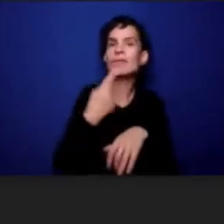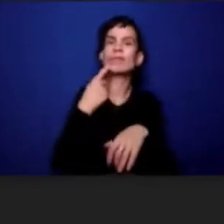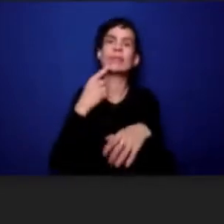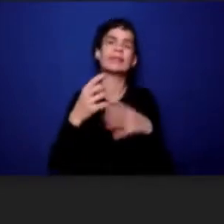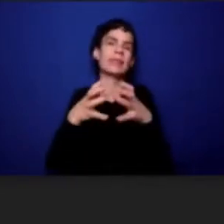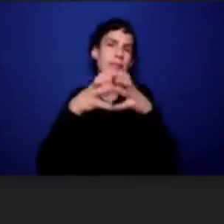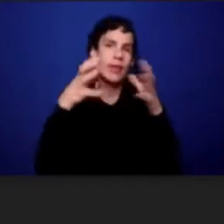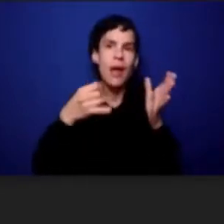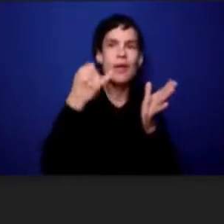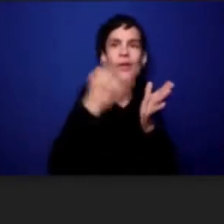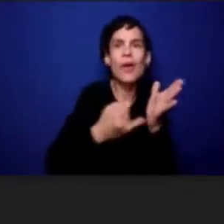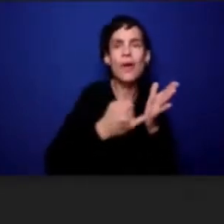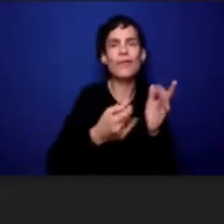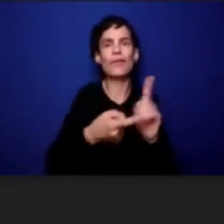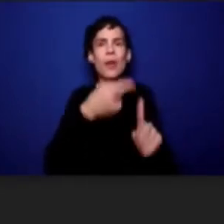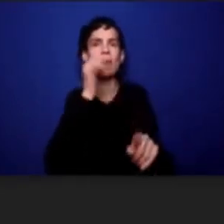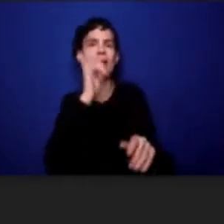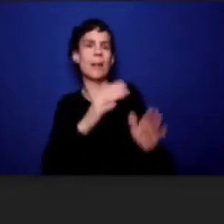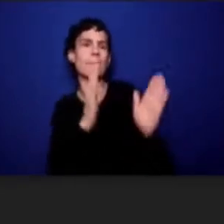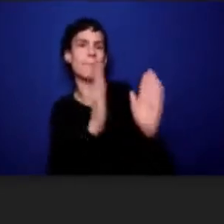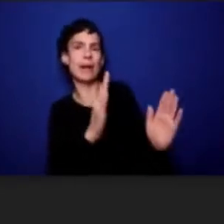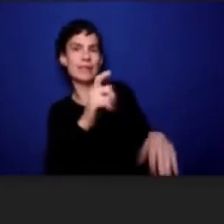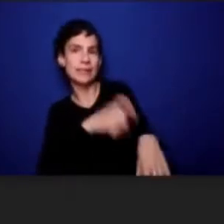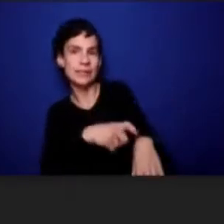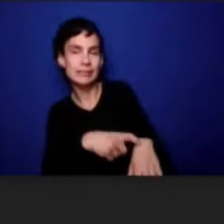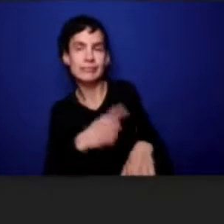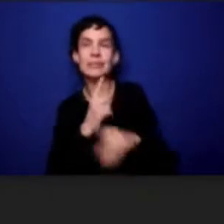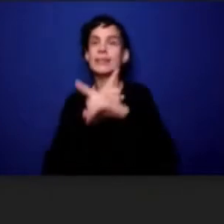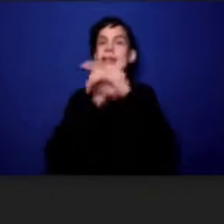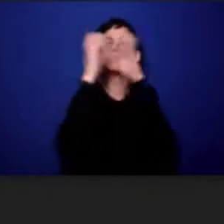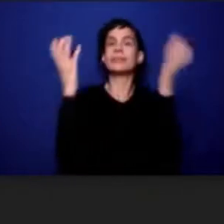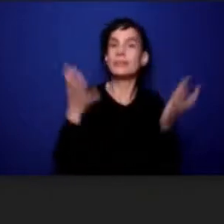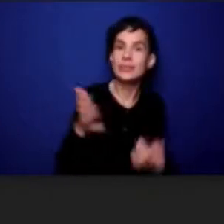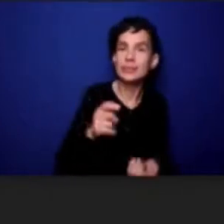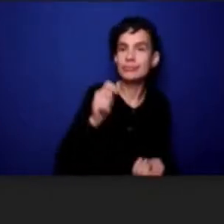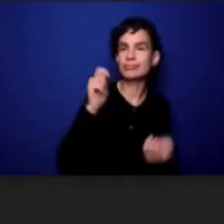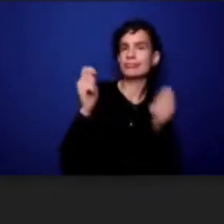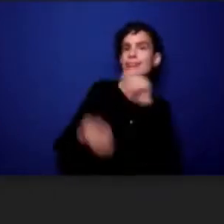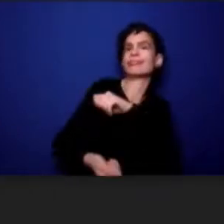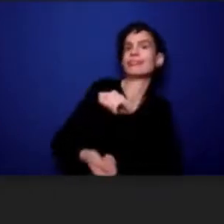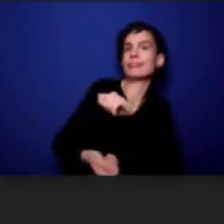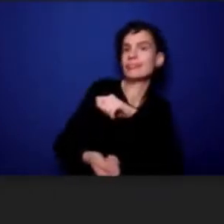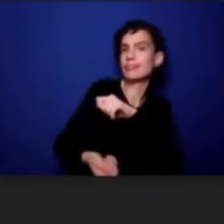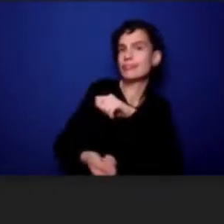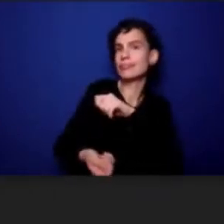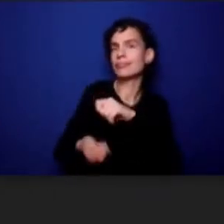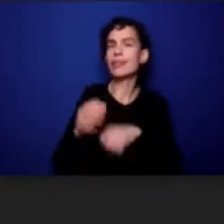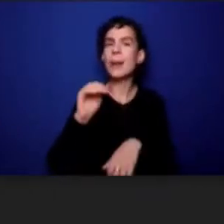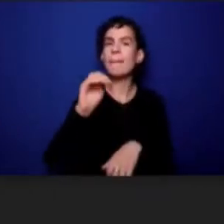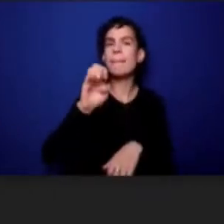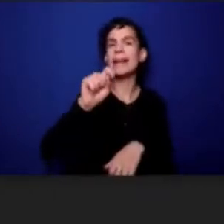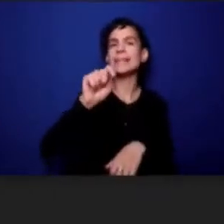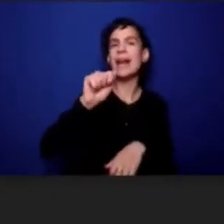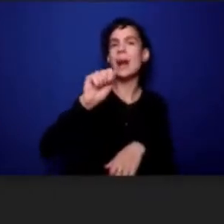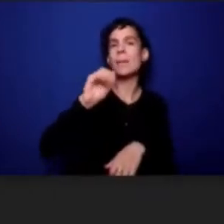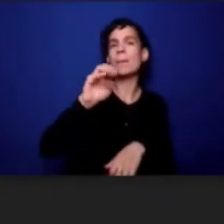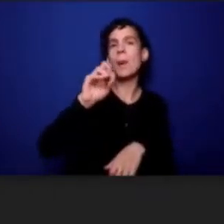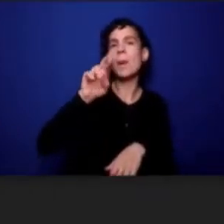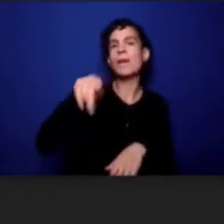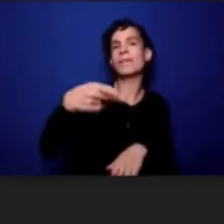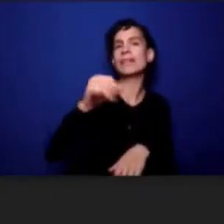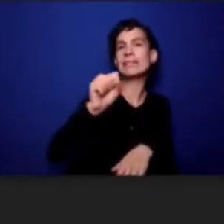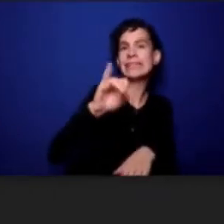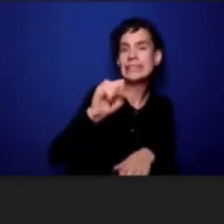from that period, like this idea of metamorphosis and the sort of movement between or conflation of art and